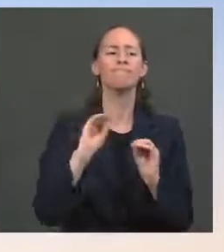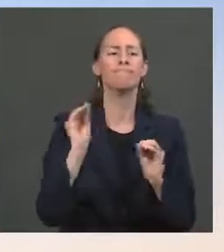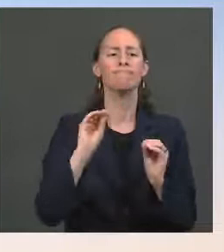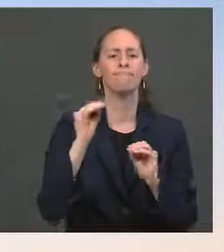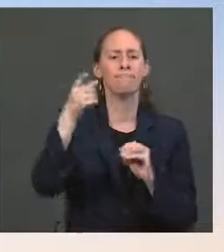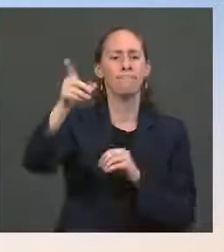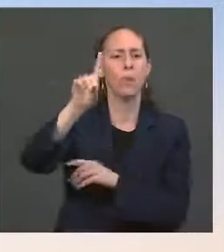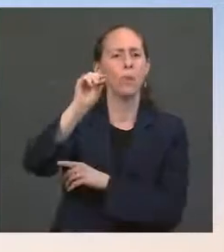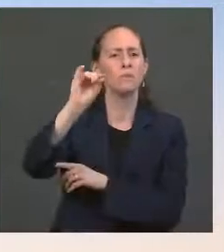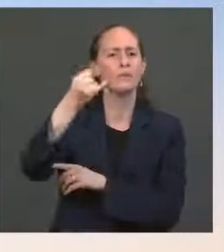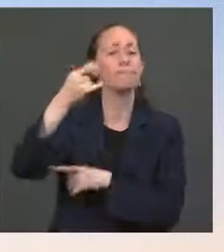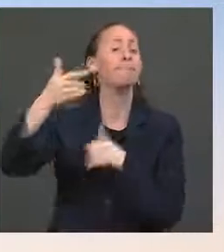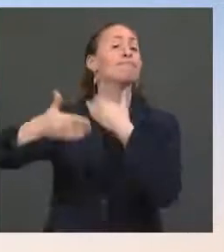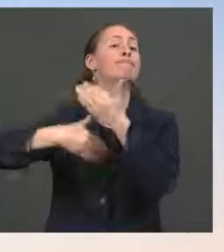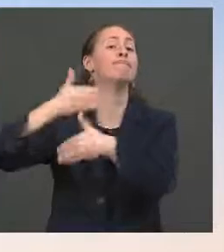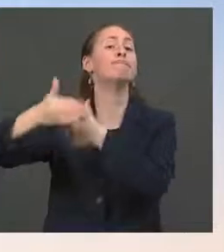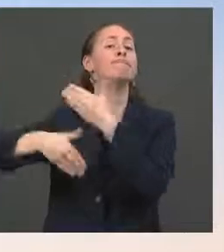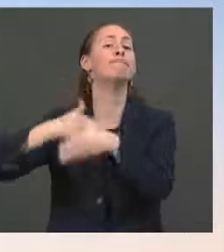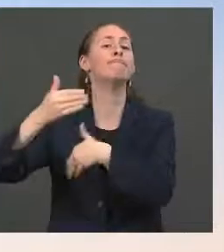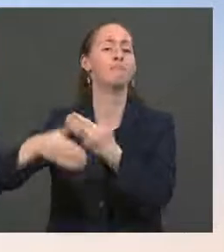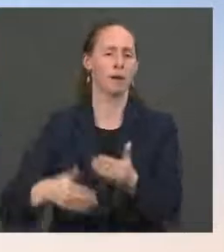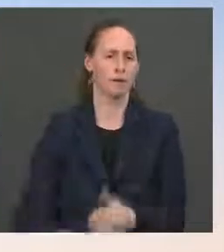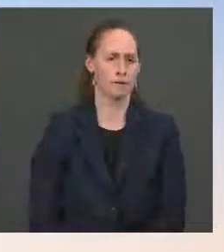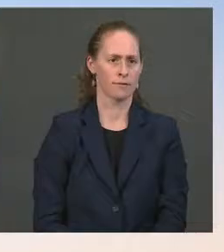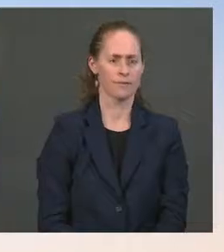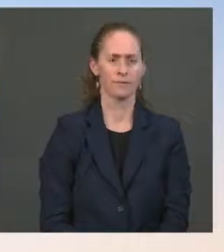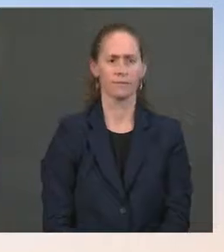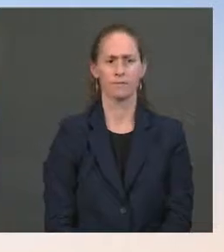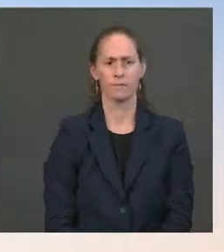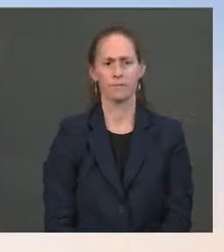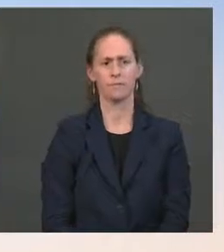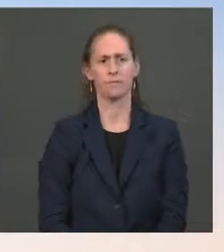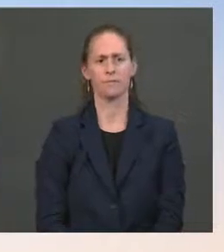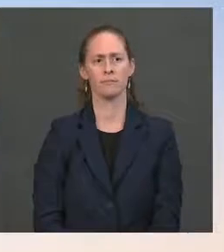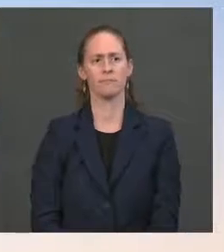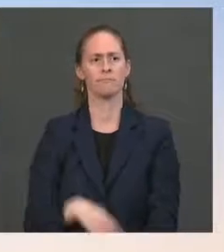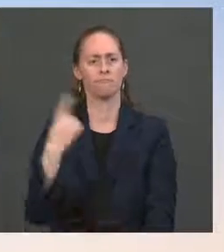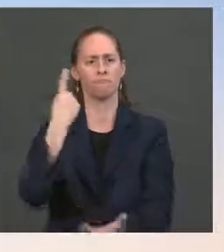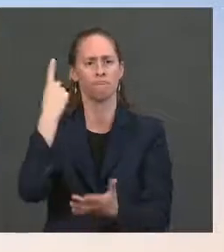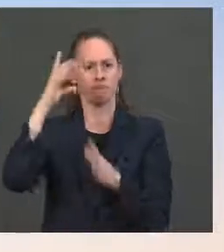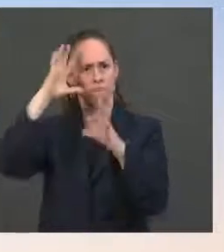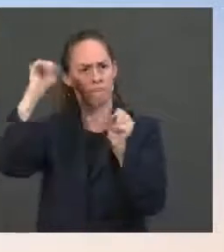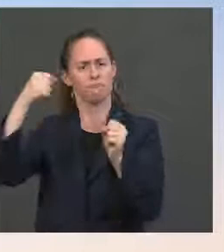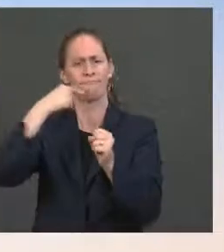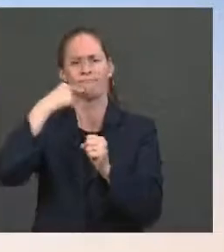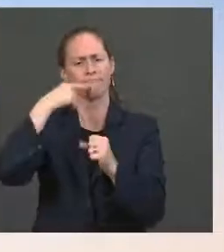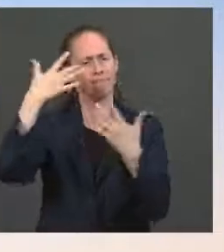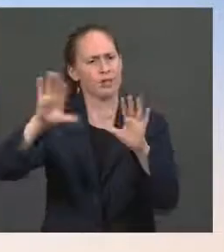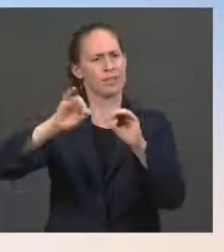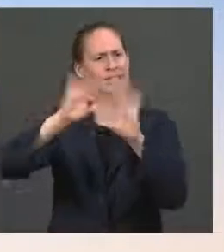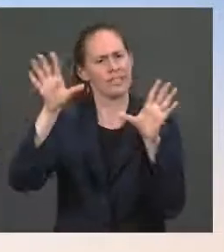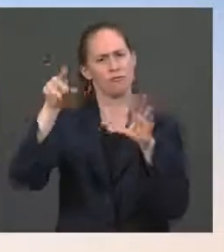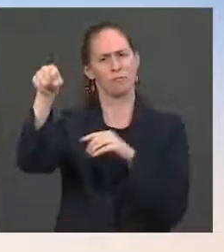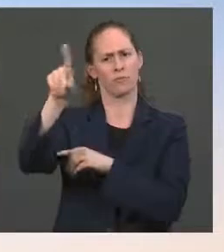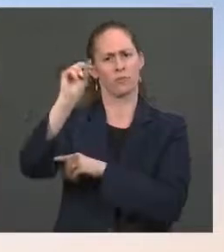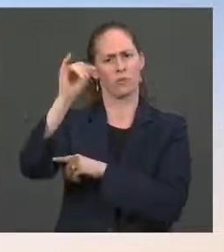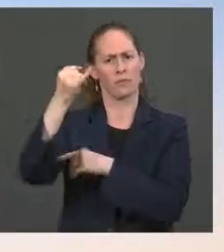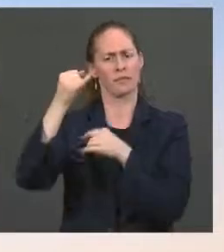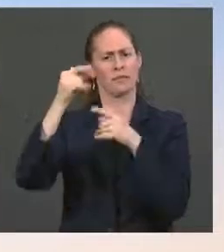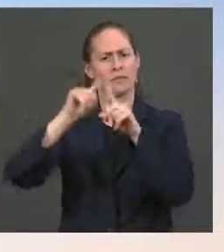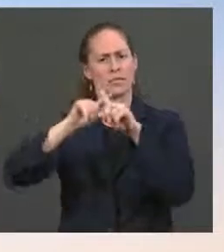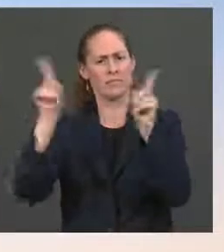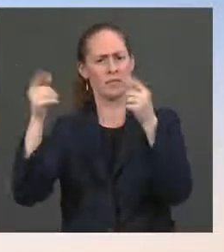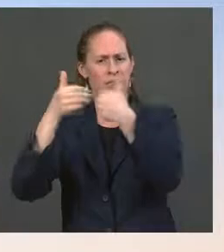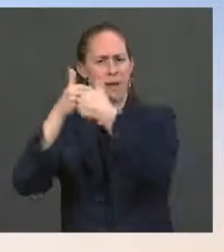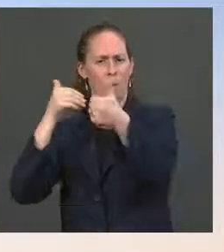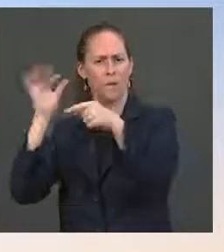that the DOJ will act independently of the White House, but broadly speaking, will the Biden administration break